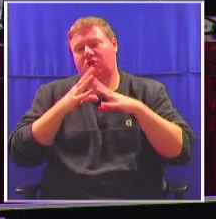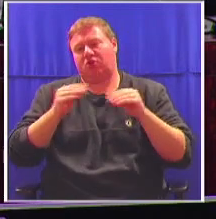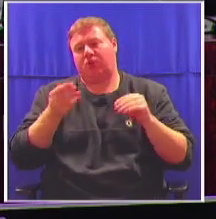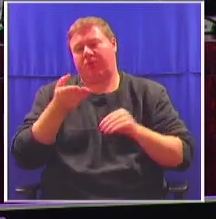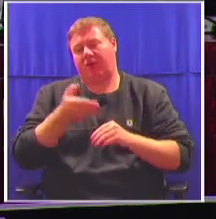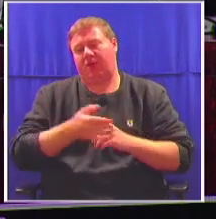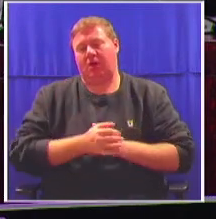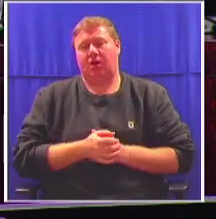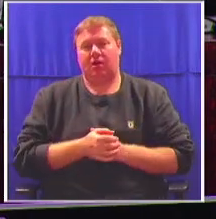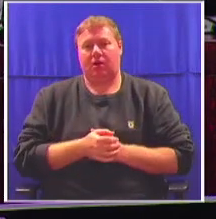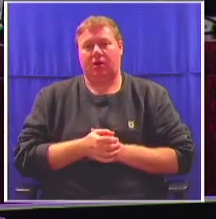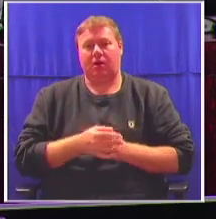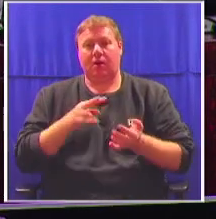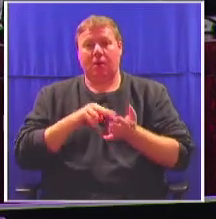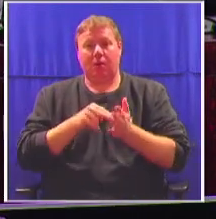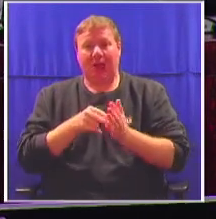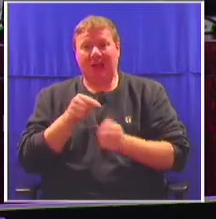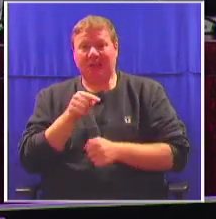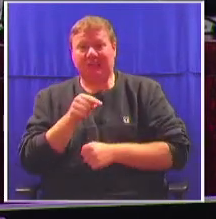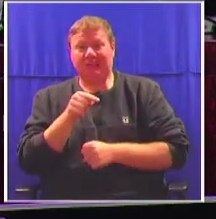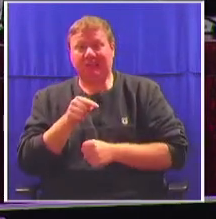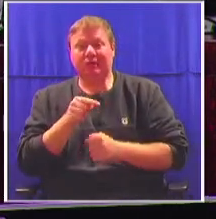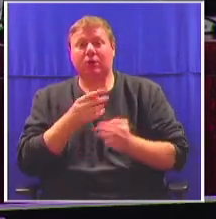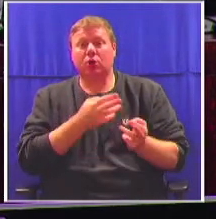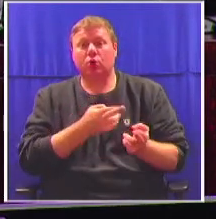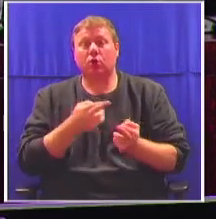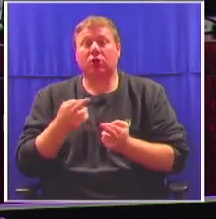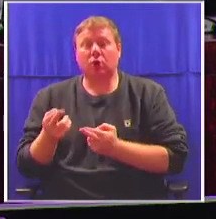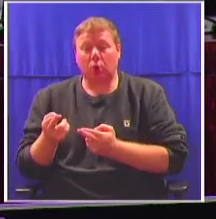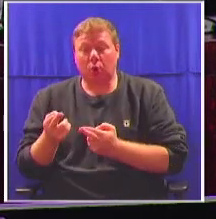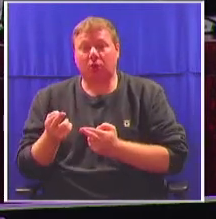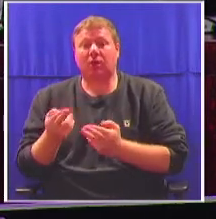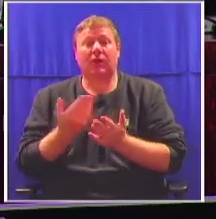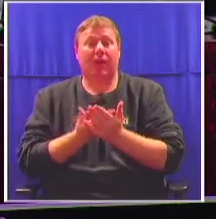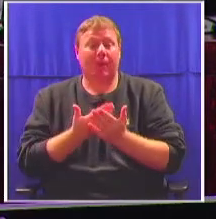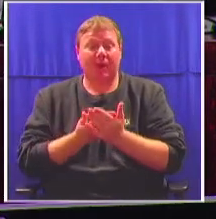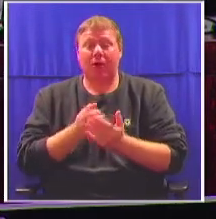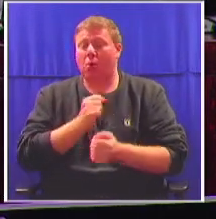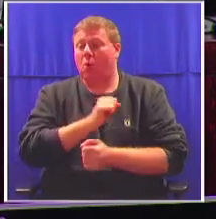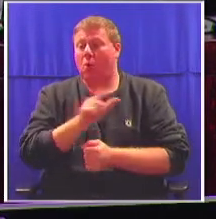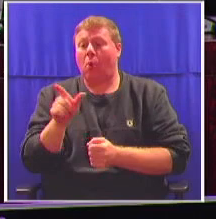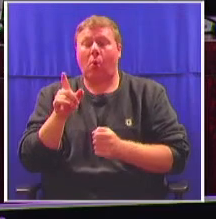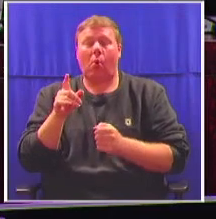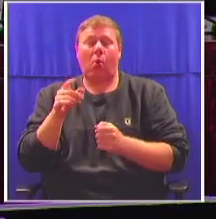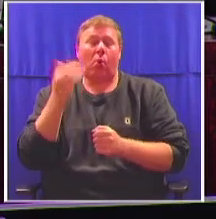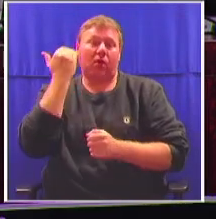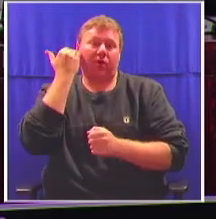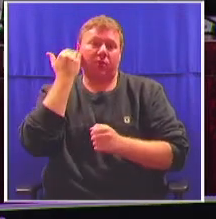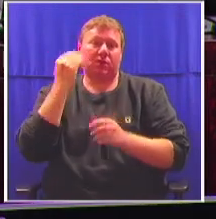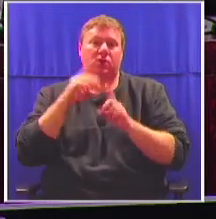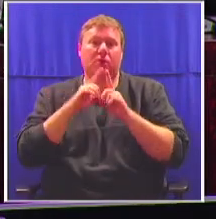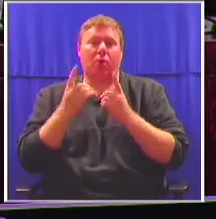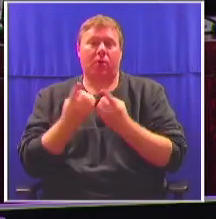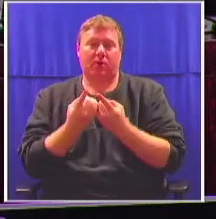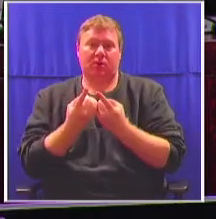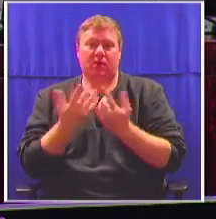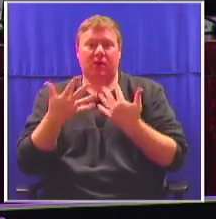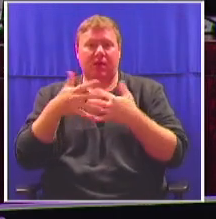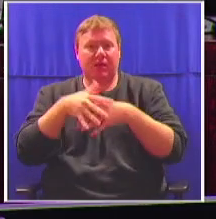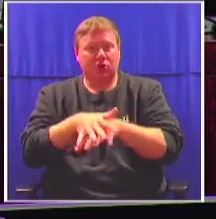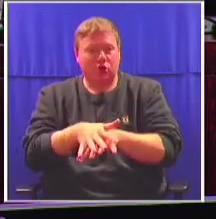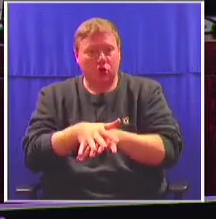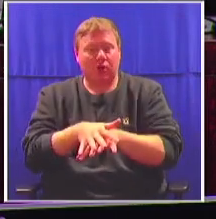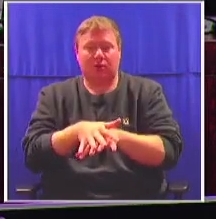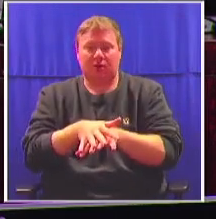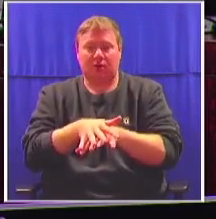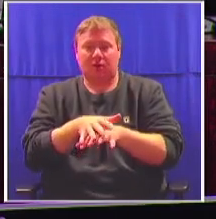plan would harness the resources and capabilities of all government departments in an integrated and